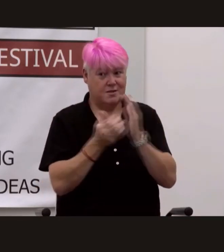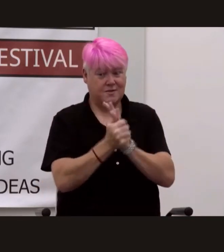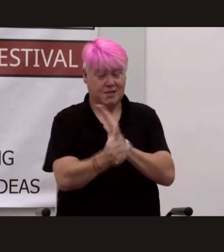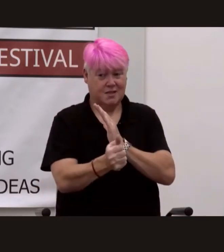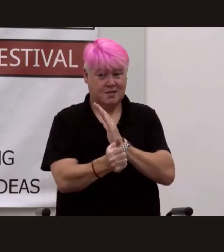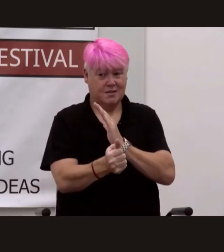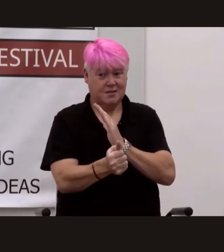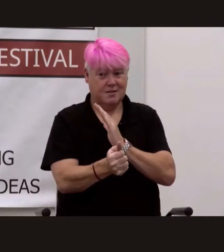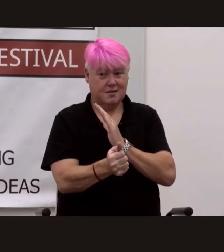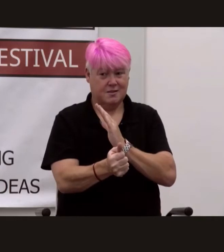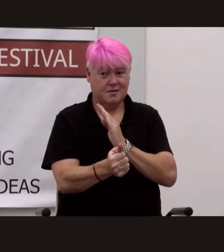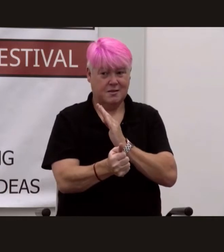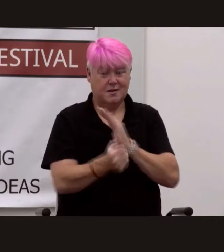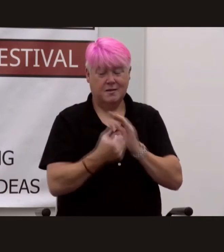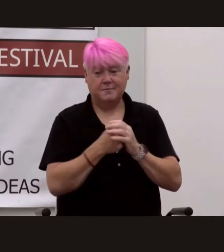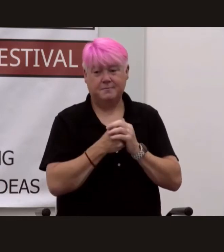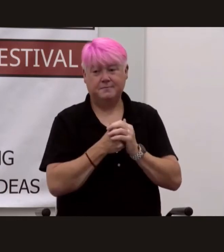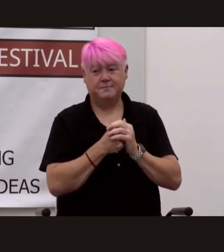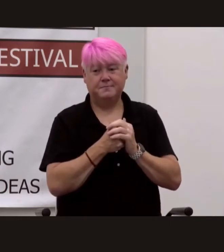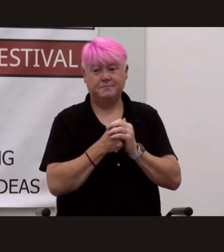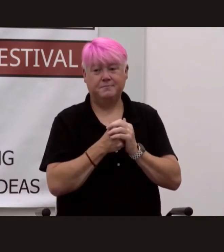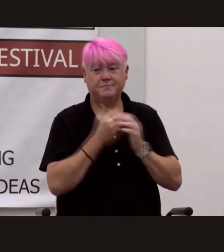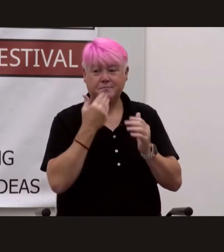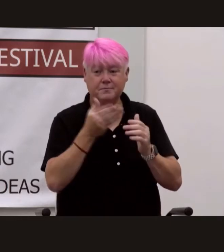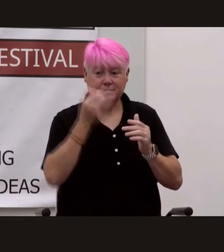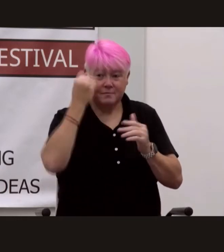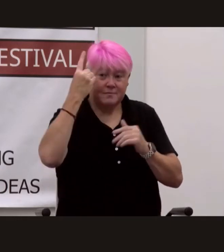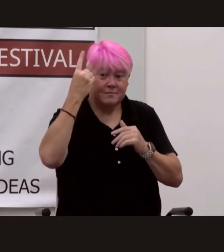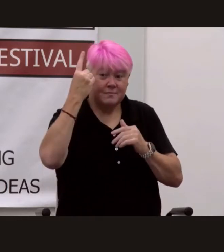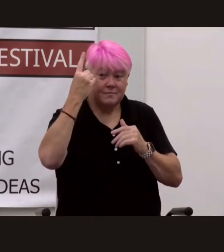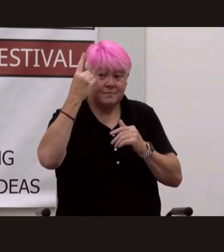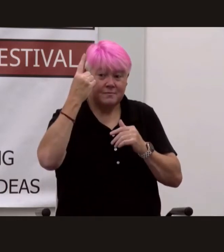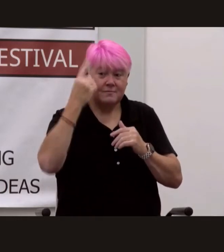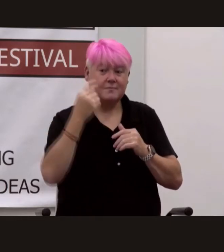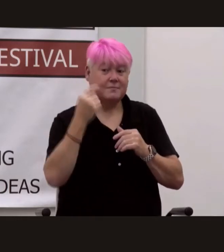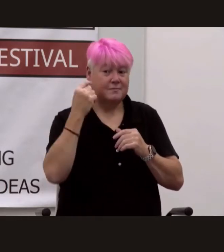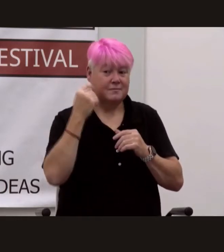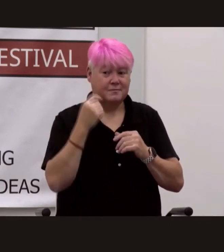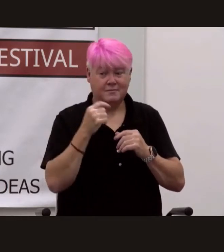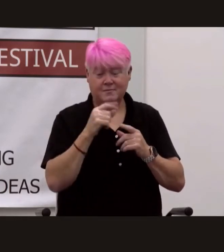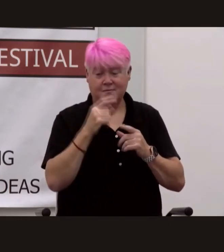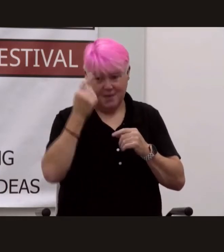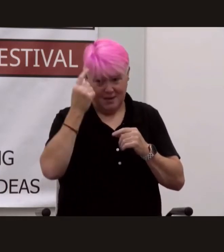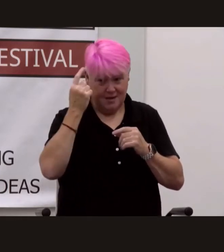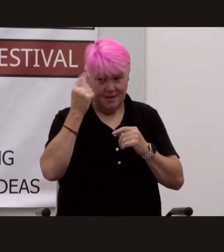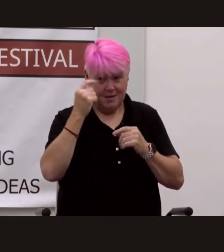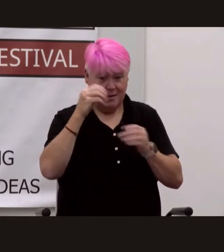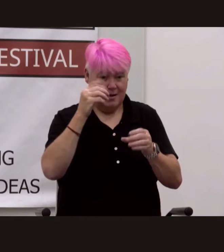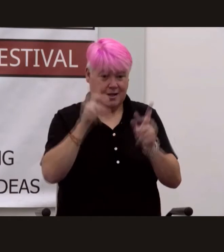and a good understanding that I think a lot of kids in town don't have.